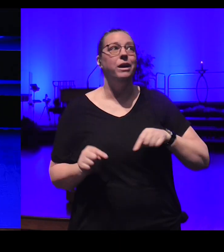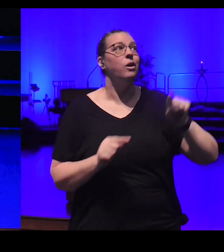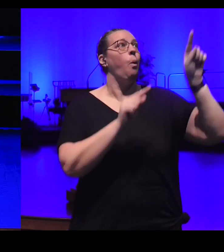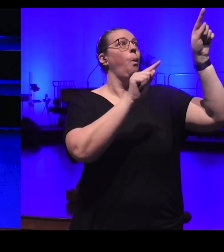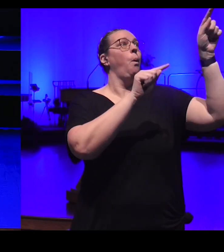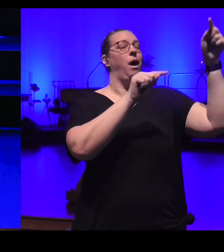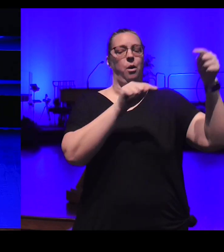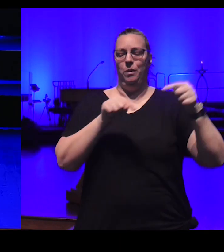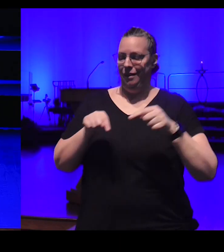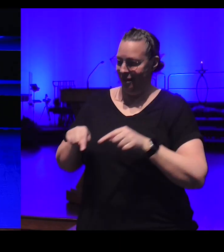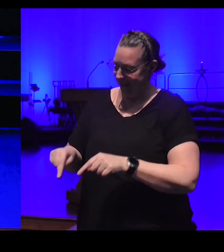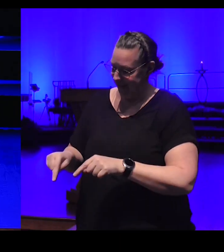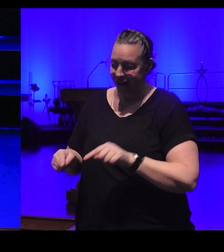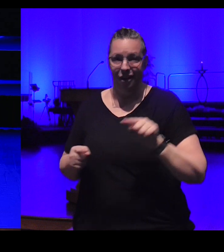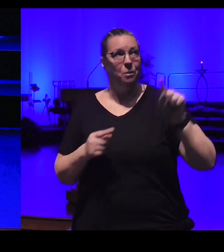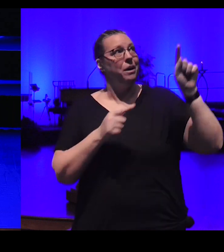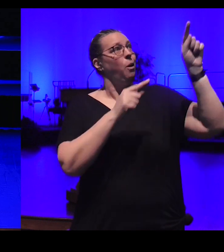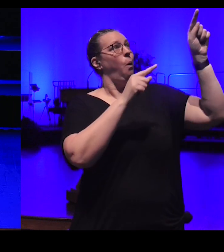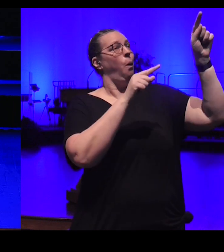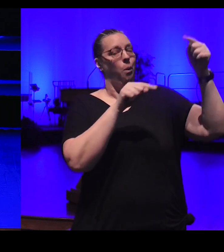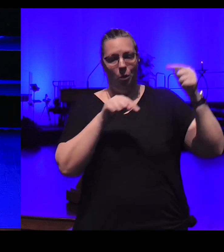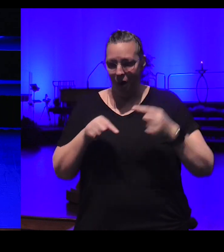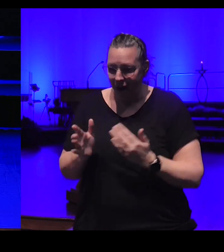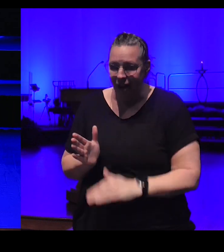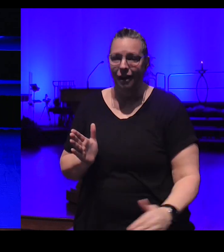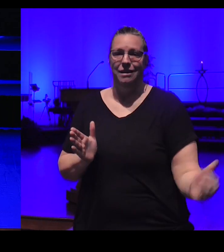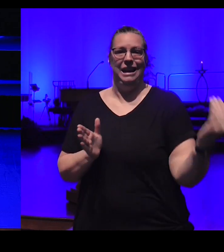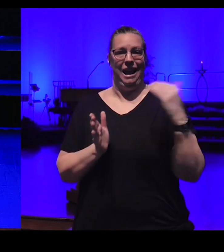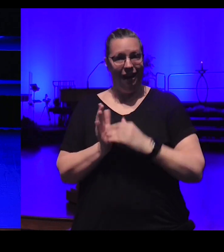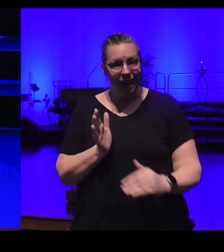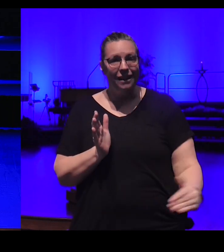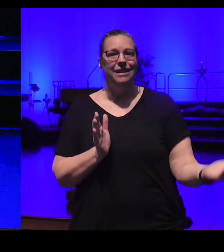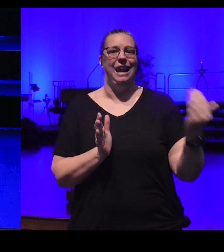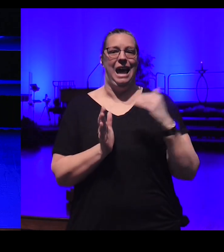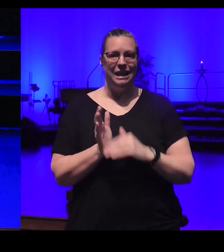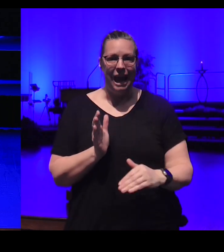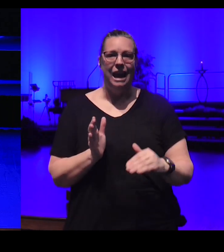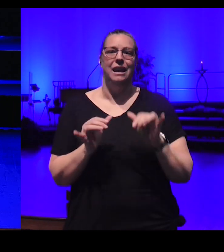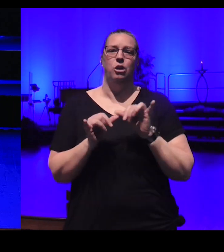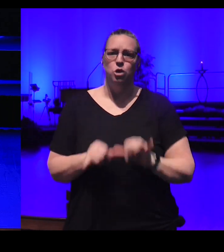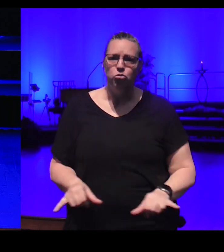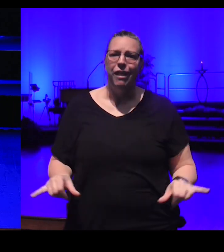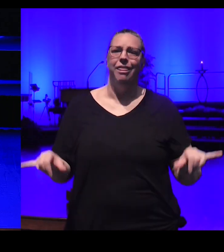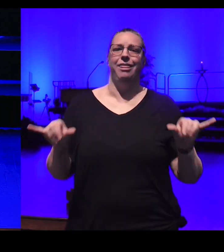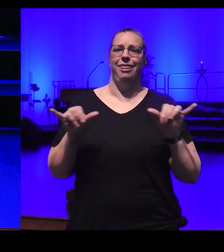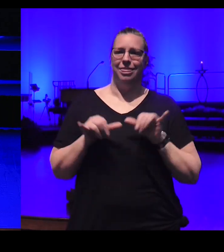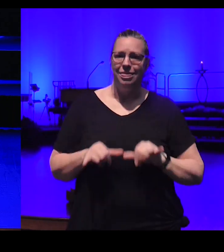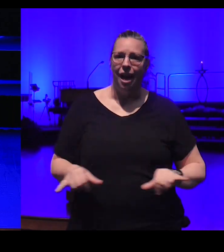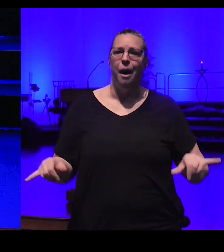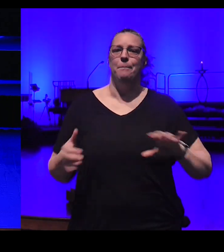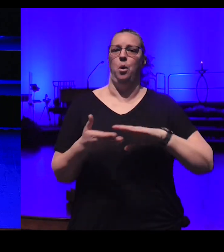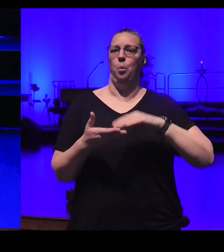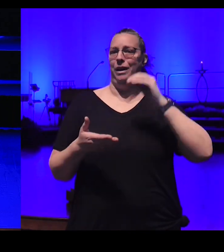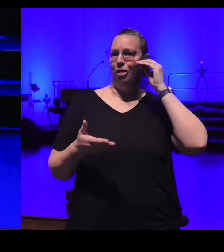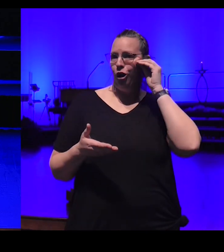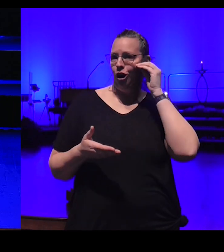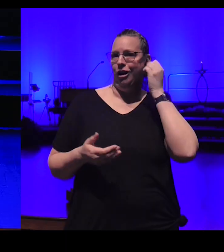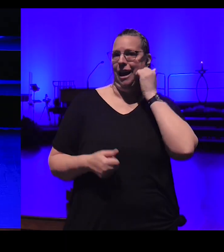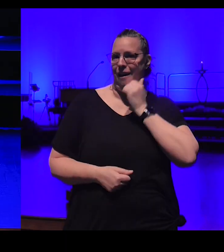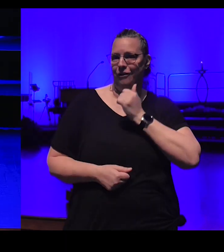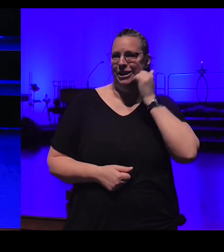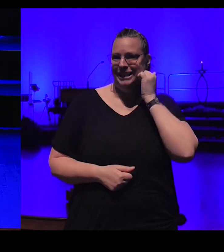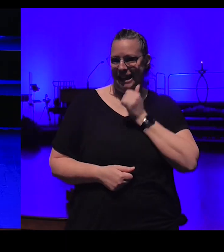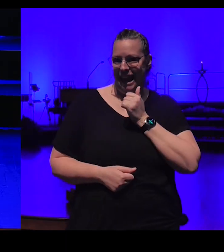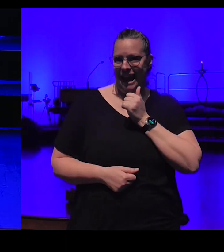return to soil. We summit and we return to soil. It's a rhythm that we learn to live in our life.